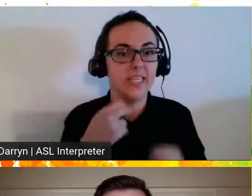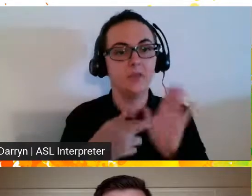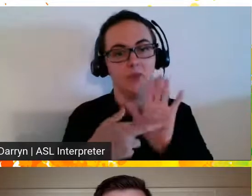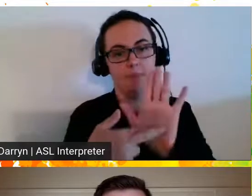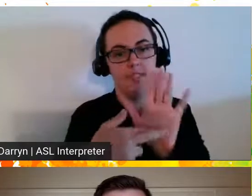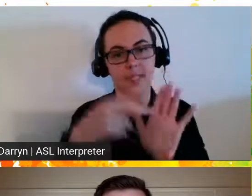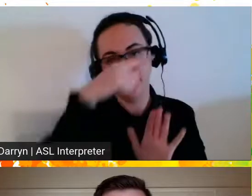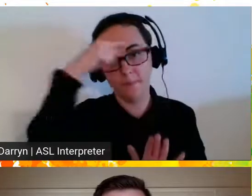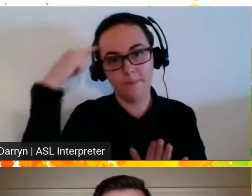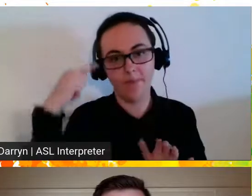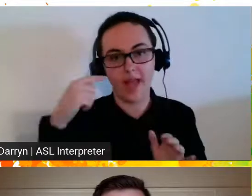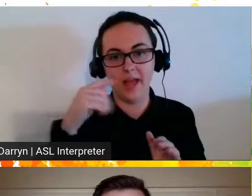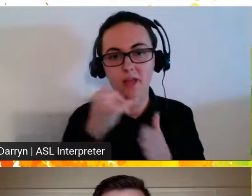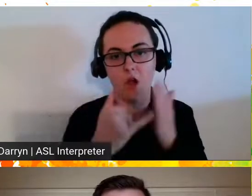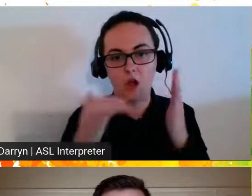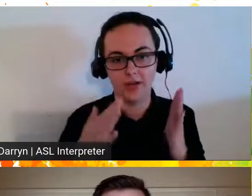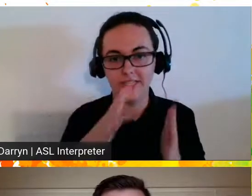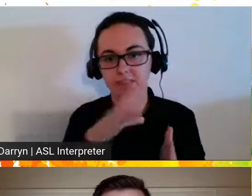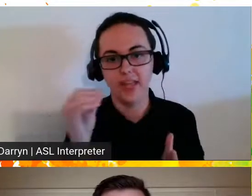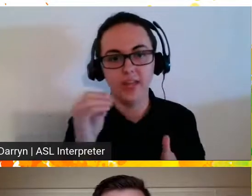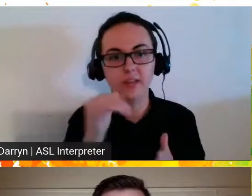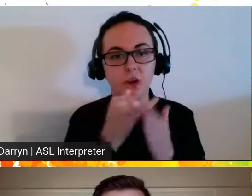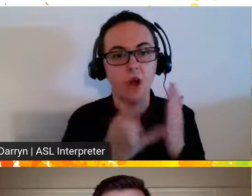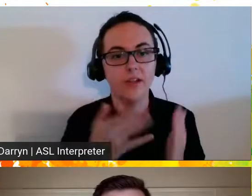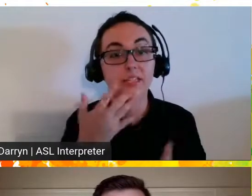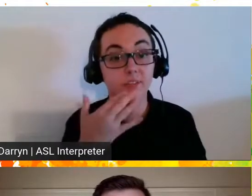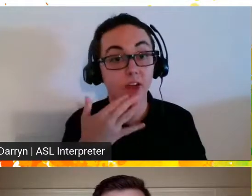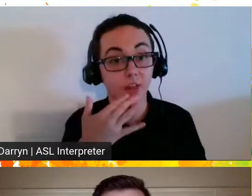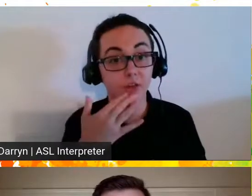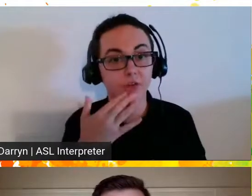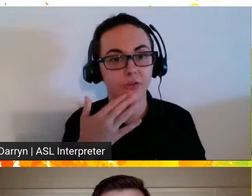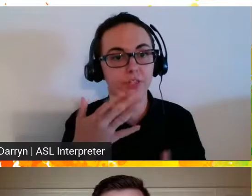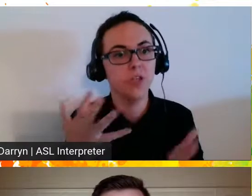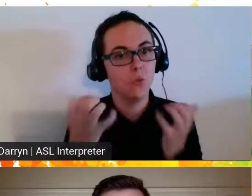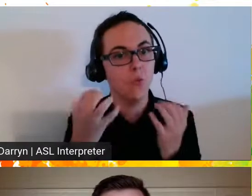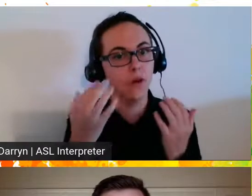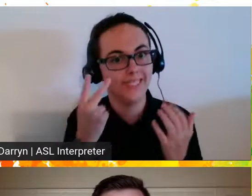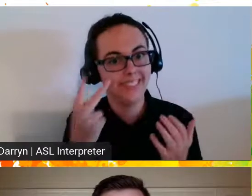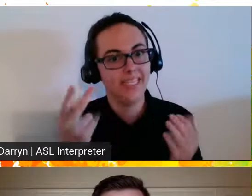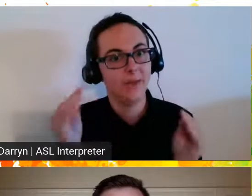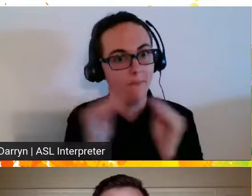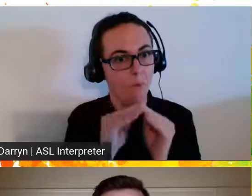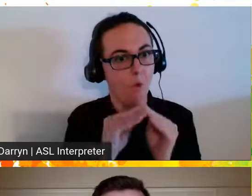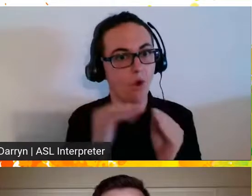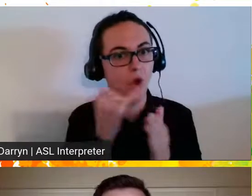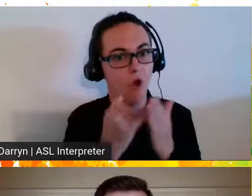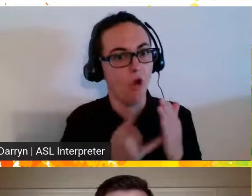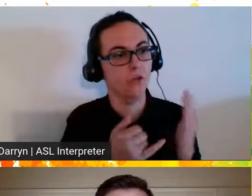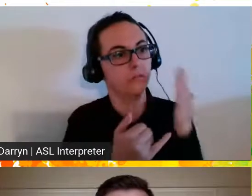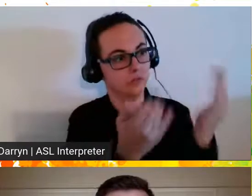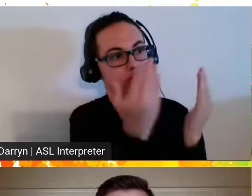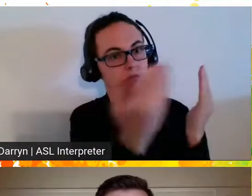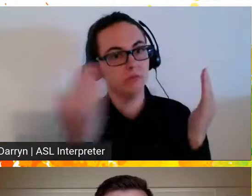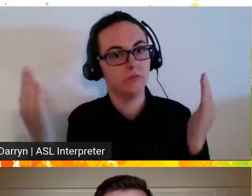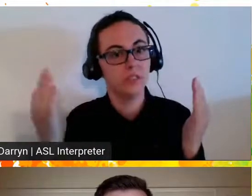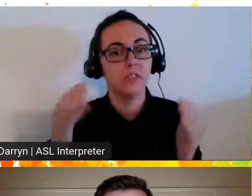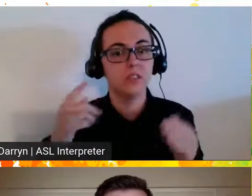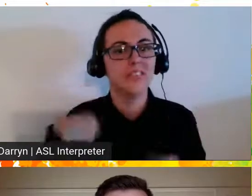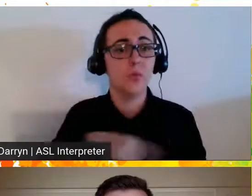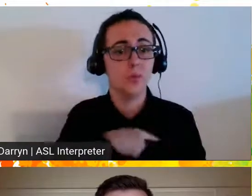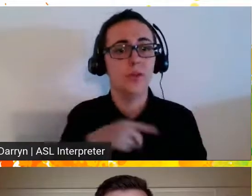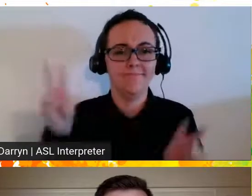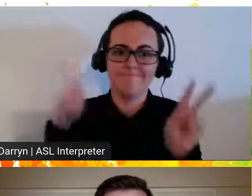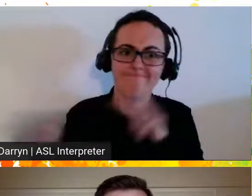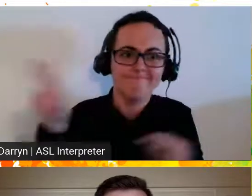artists and artists of color on our walls. The museum's been looking long and hard, and obviously there are gaps in our collection. You know, it